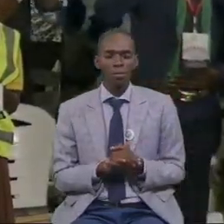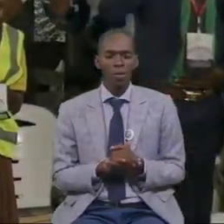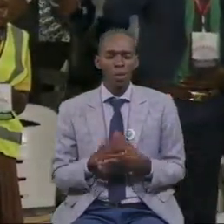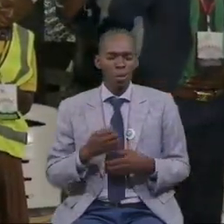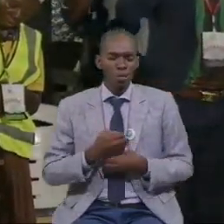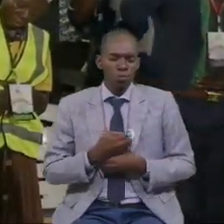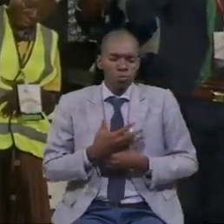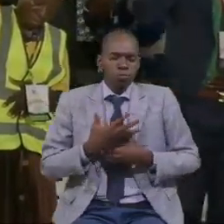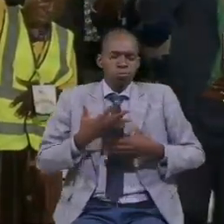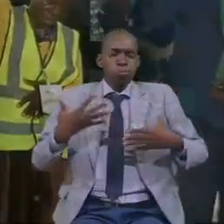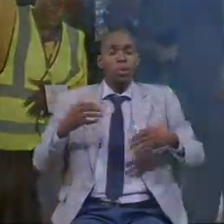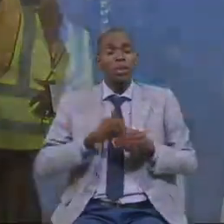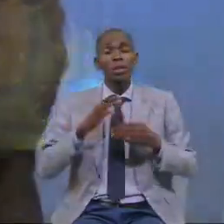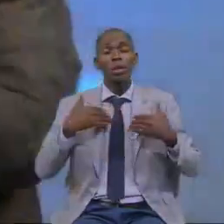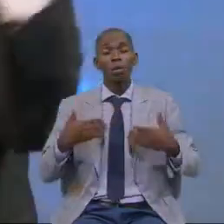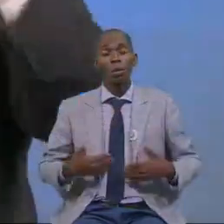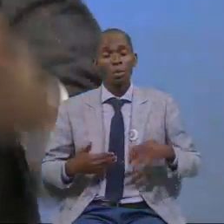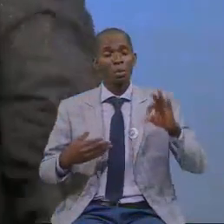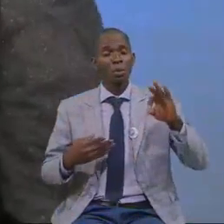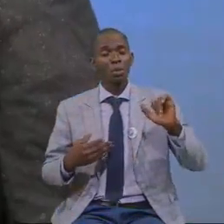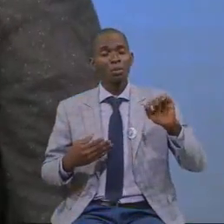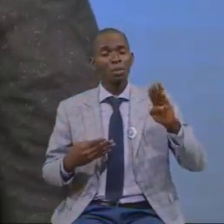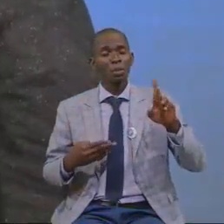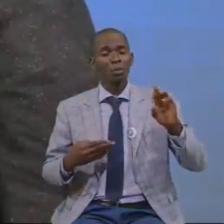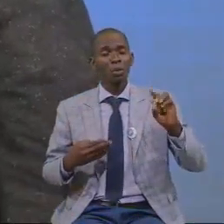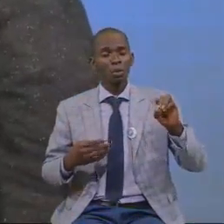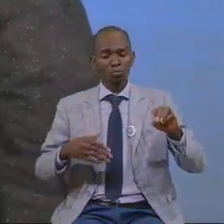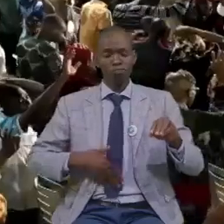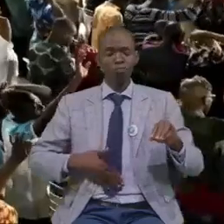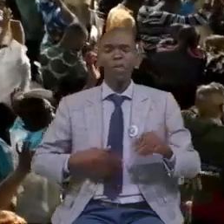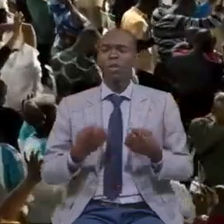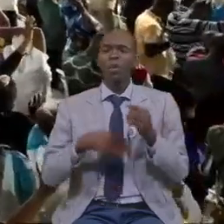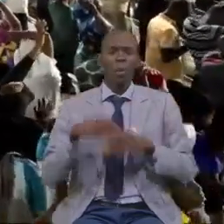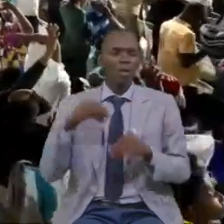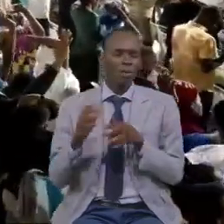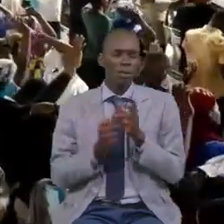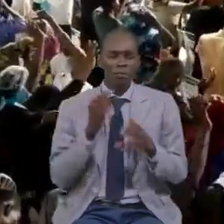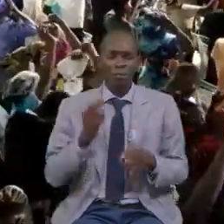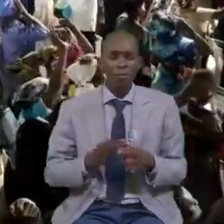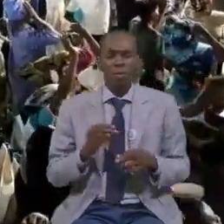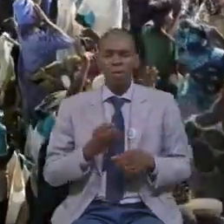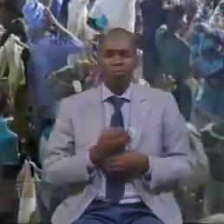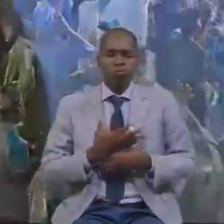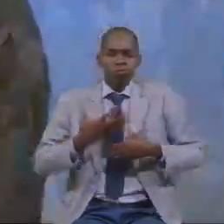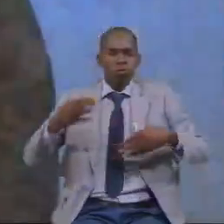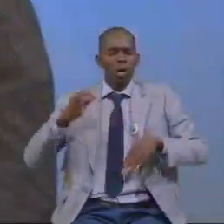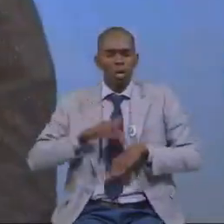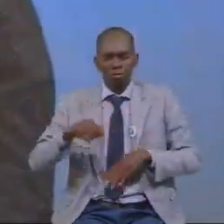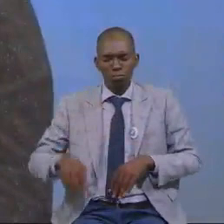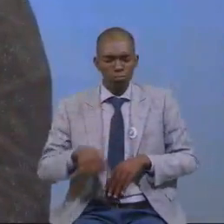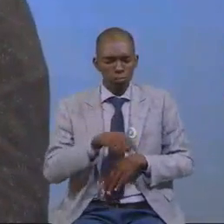Swelling in your body, fibroid, come out in Jesus' name. Elephantiasis, come out